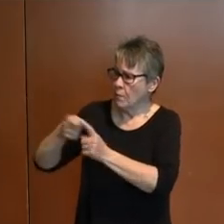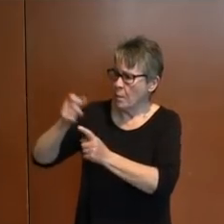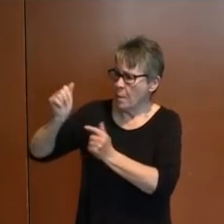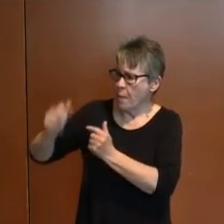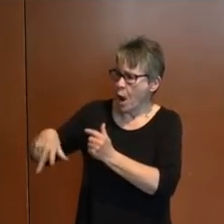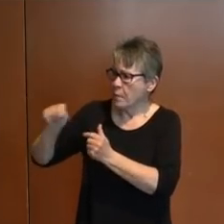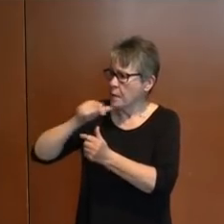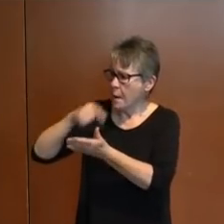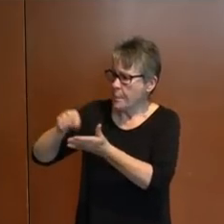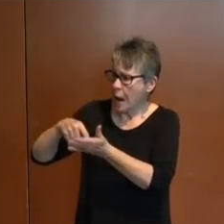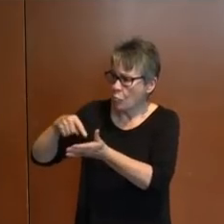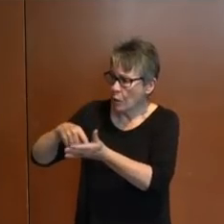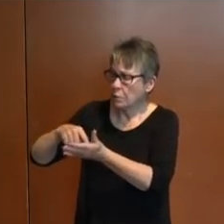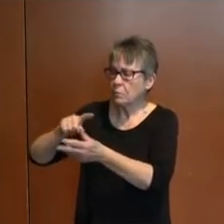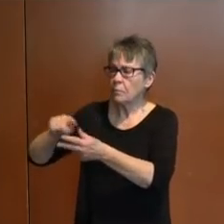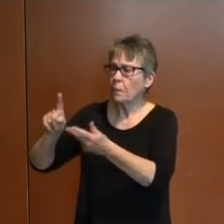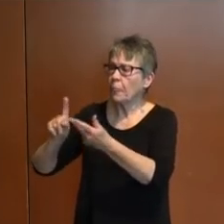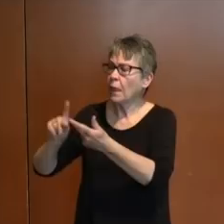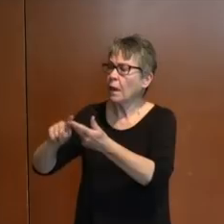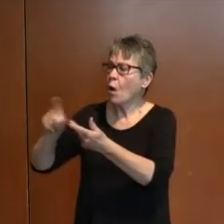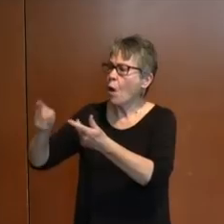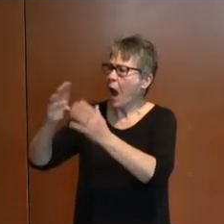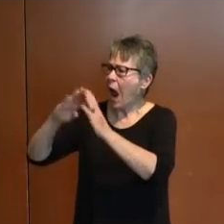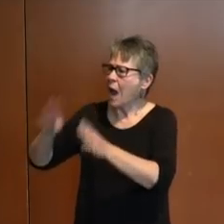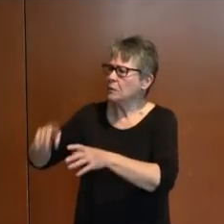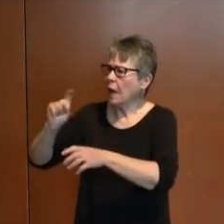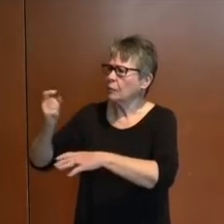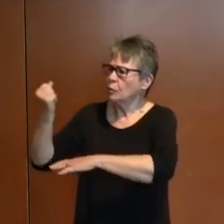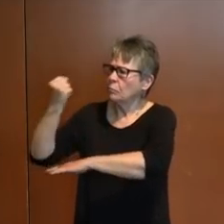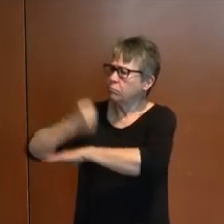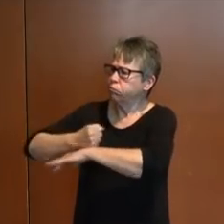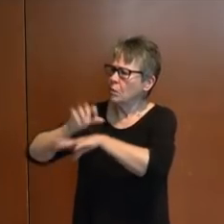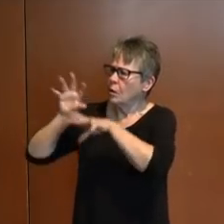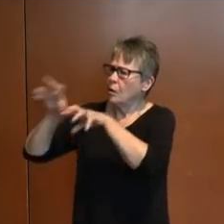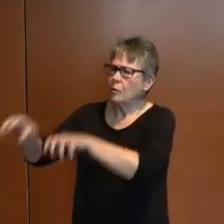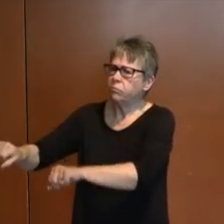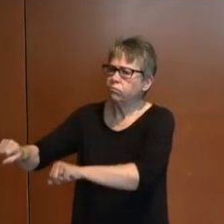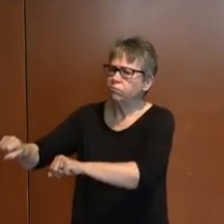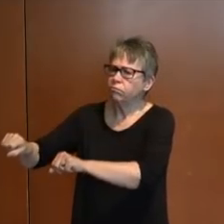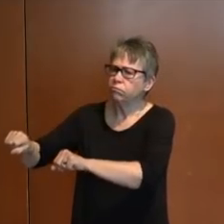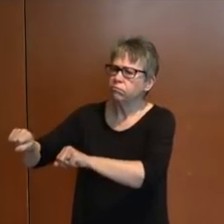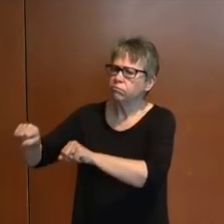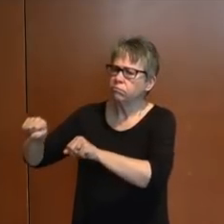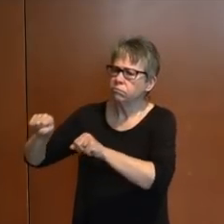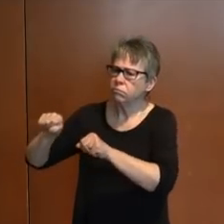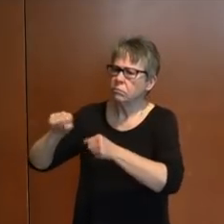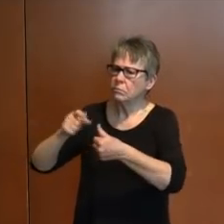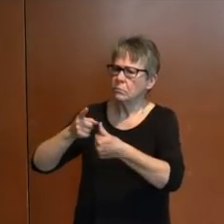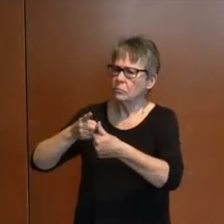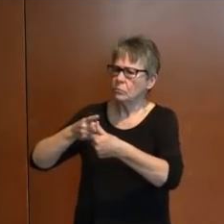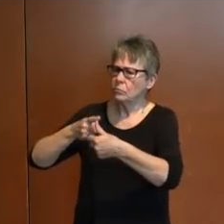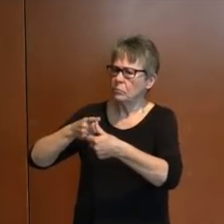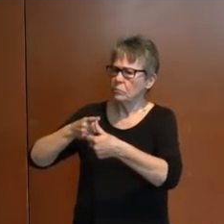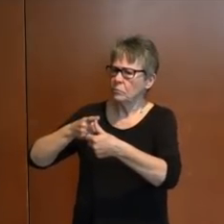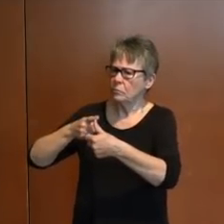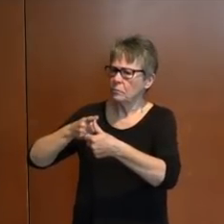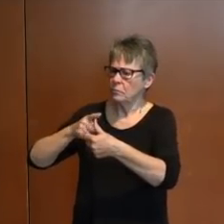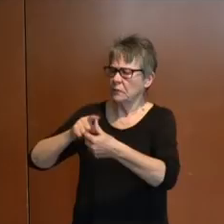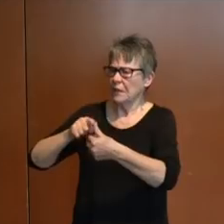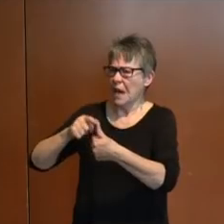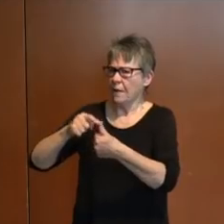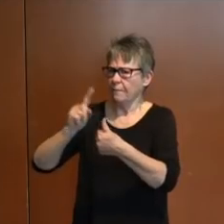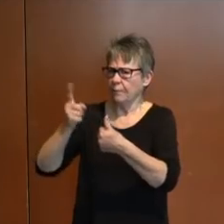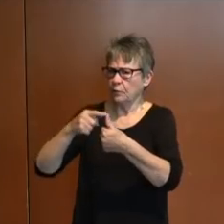Jersey? What else do you have? Quite a few. Do you want me to go? Yeah, why don't you go through them all and then we can parse them out. Is that okay? Okay,